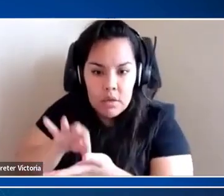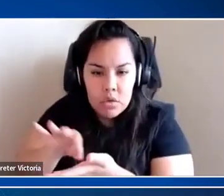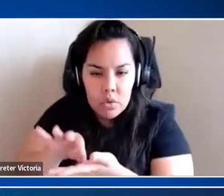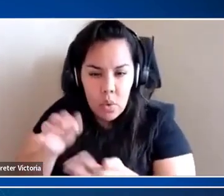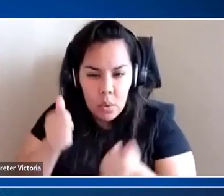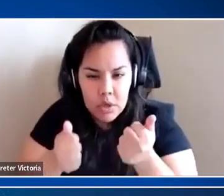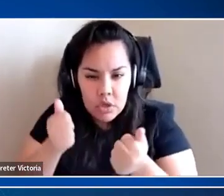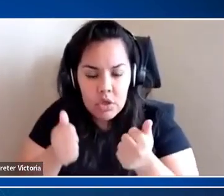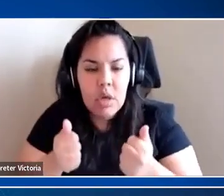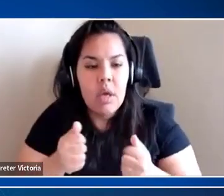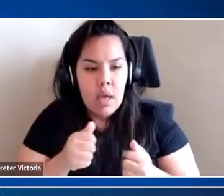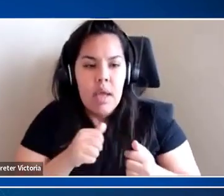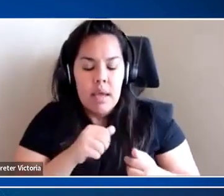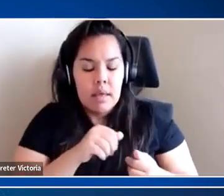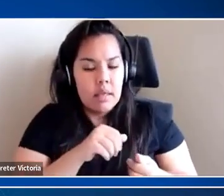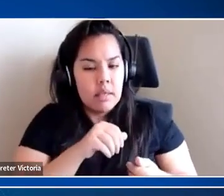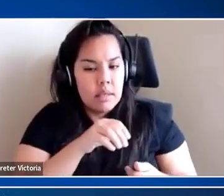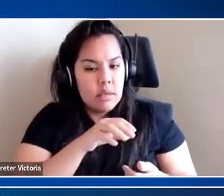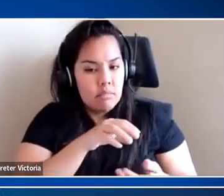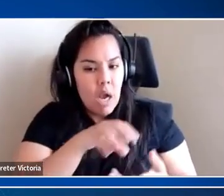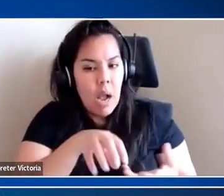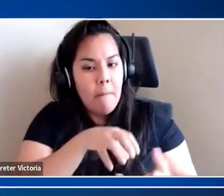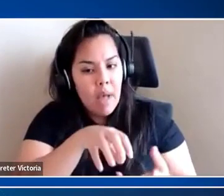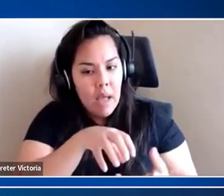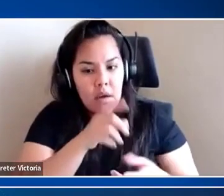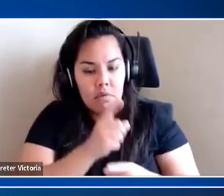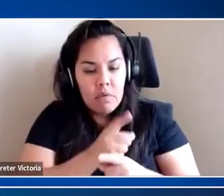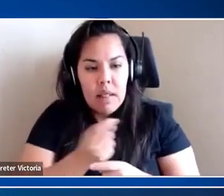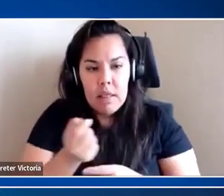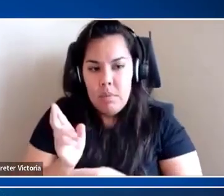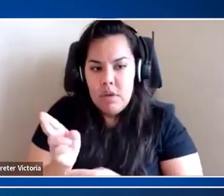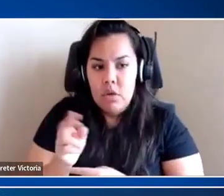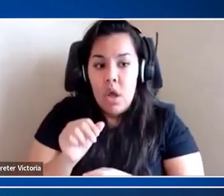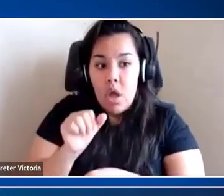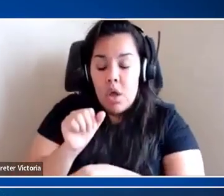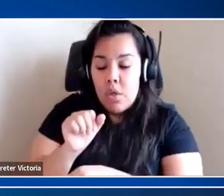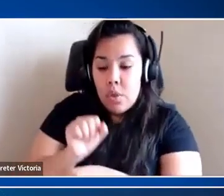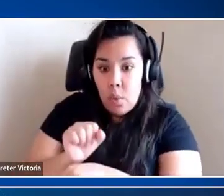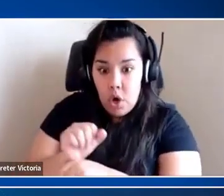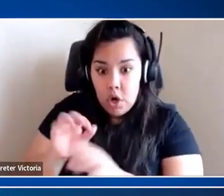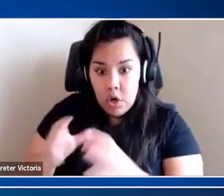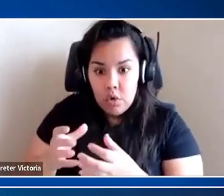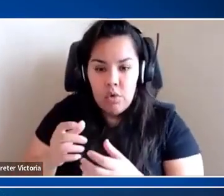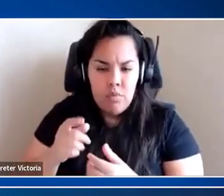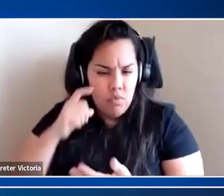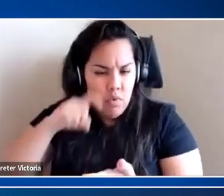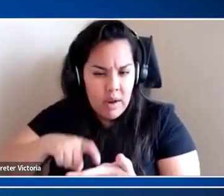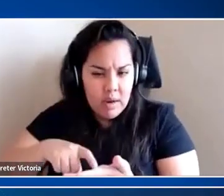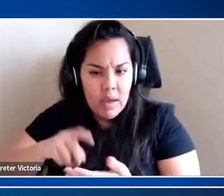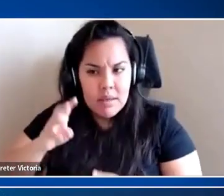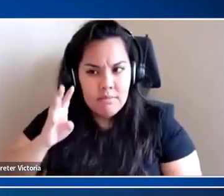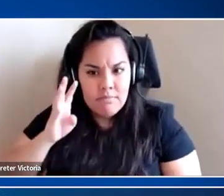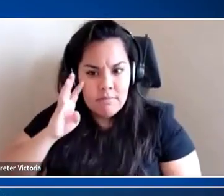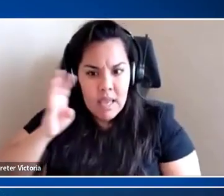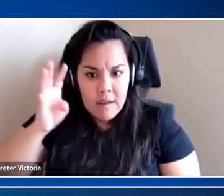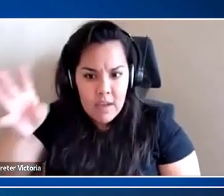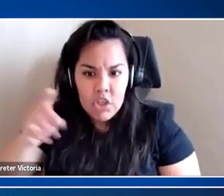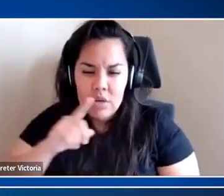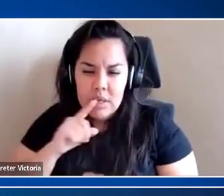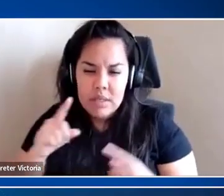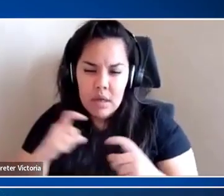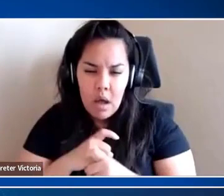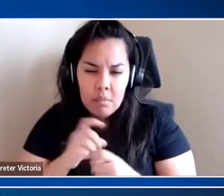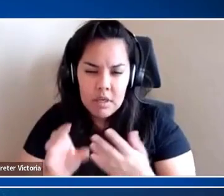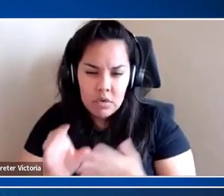So a little bit of history. So the working group recognized that innovation is a complex criteria in evaluating a